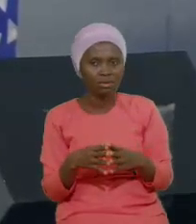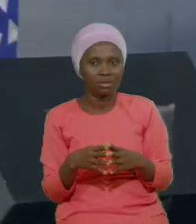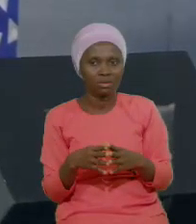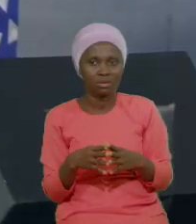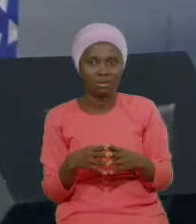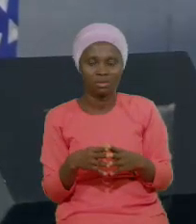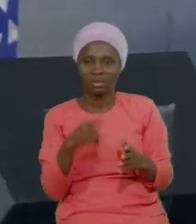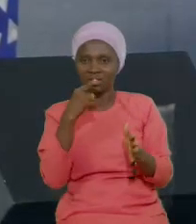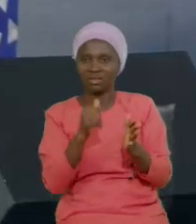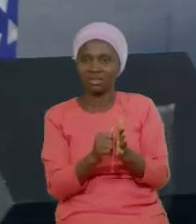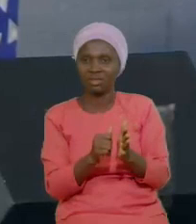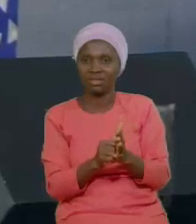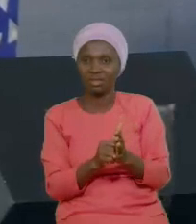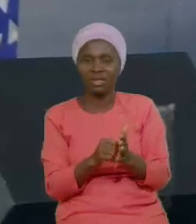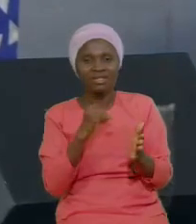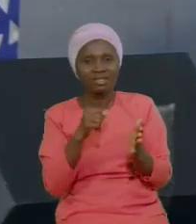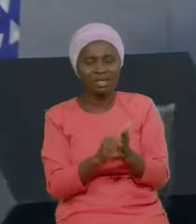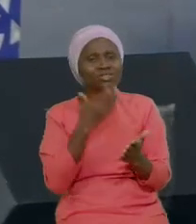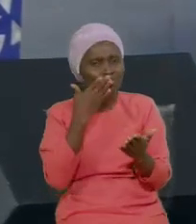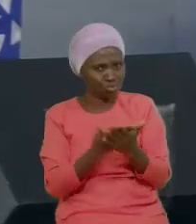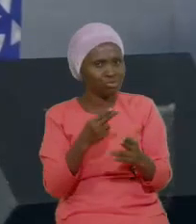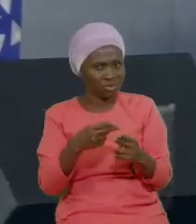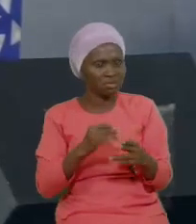I said, it's just a good name I like now.